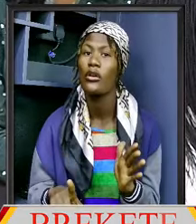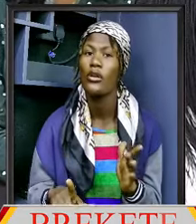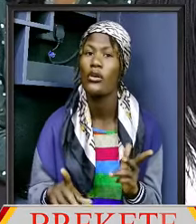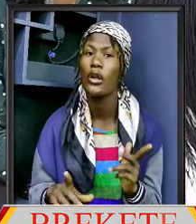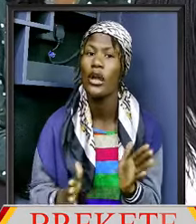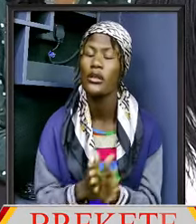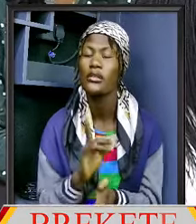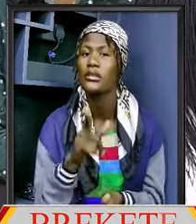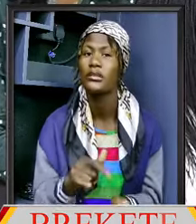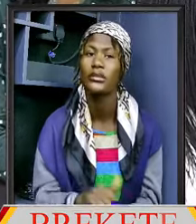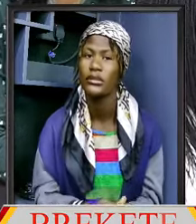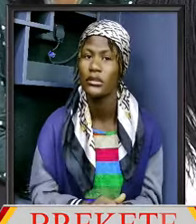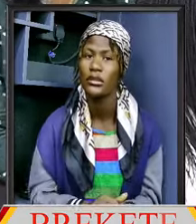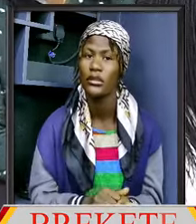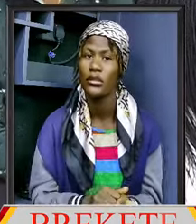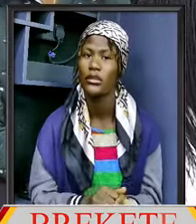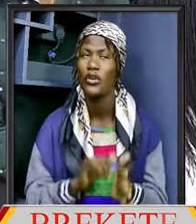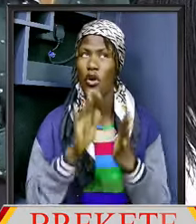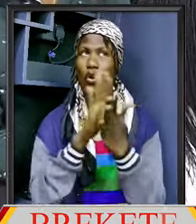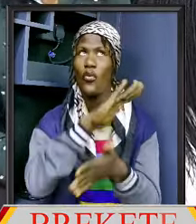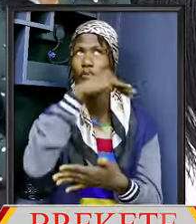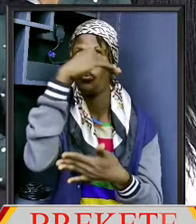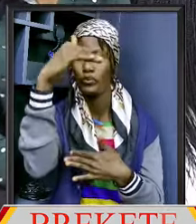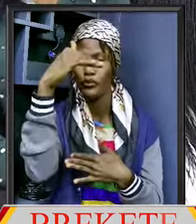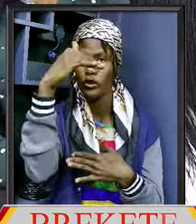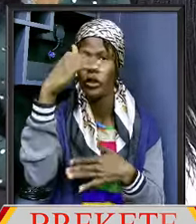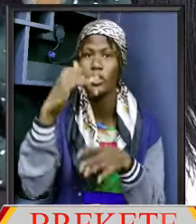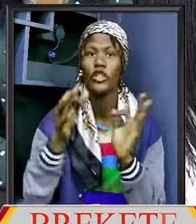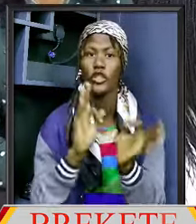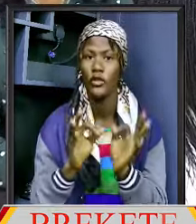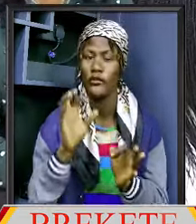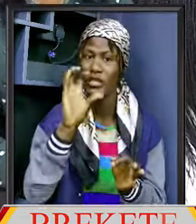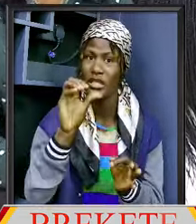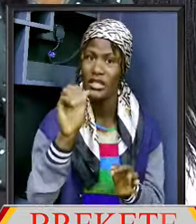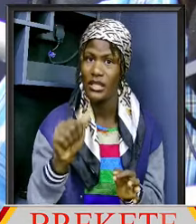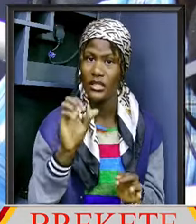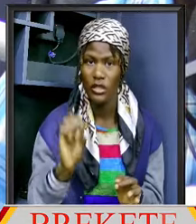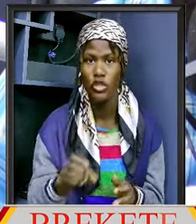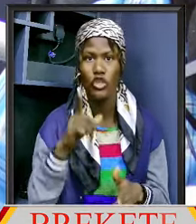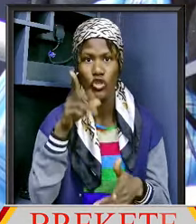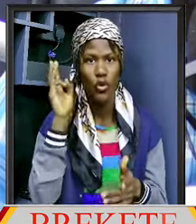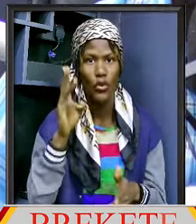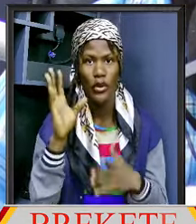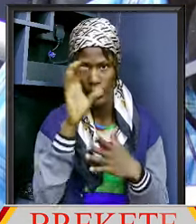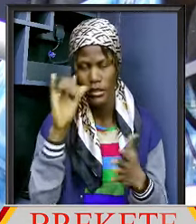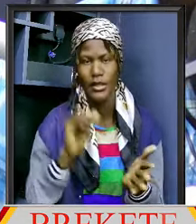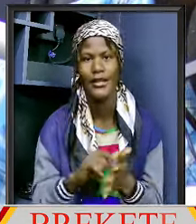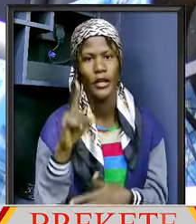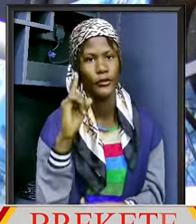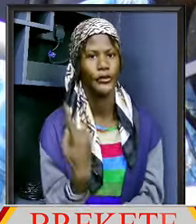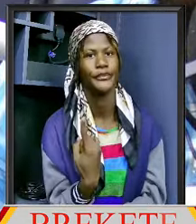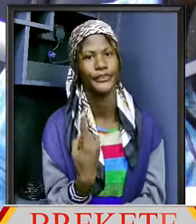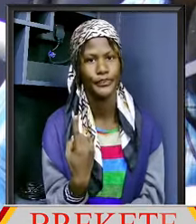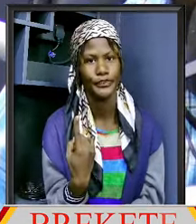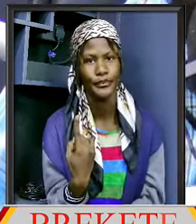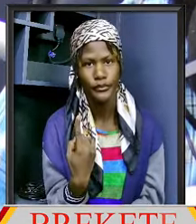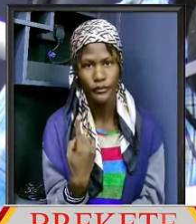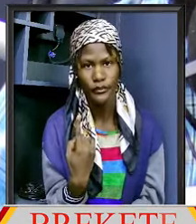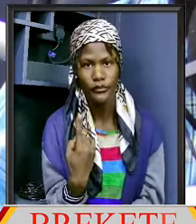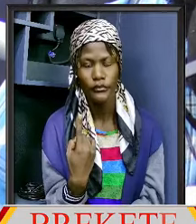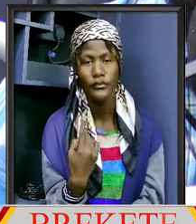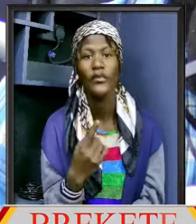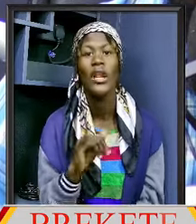them. As I enter CCAC, I suppose see that one. That license where I don't talk,